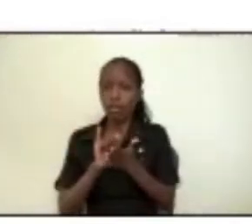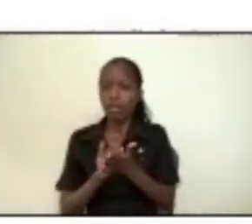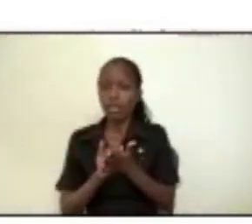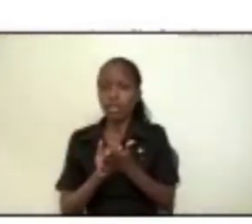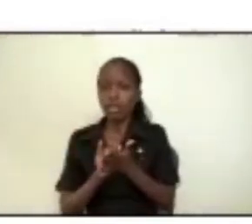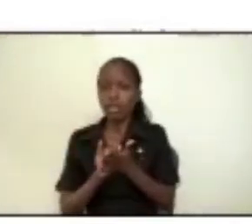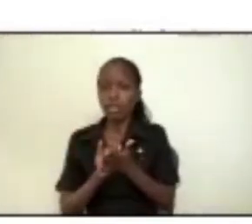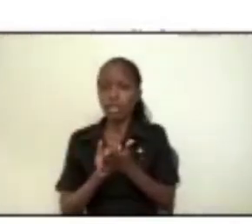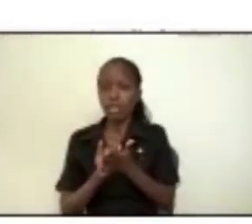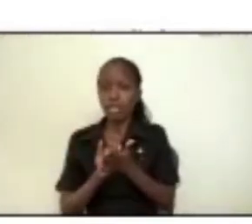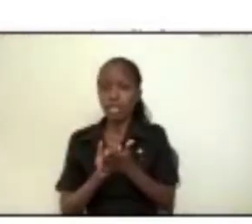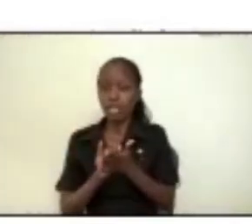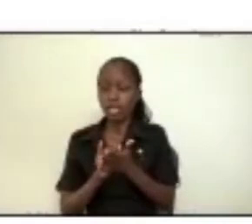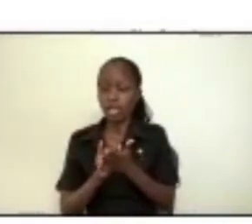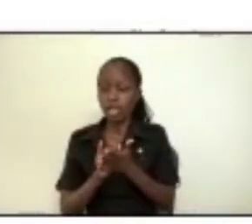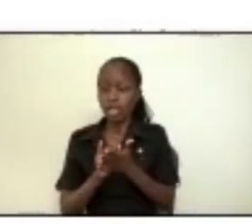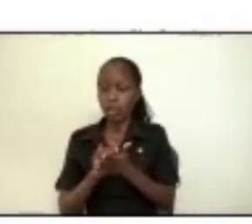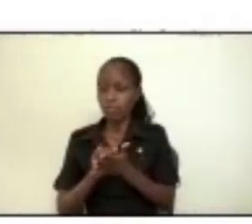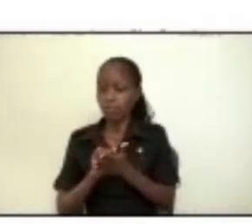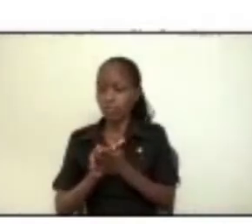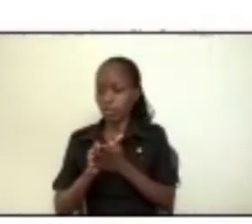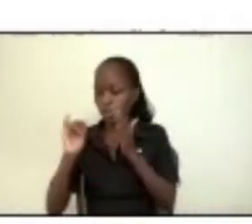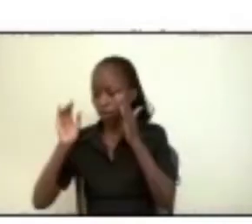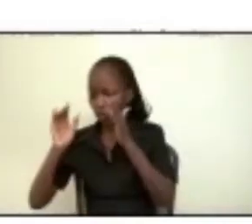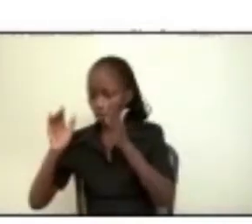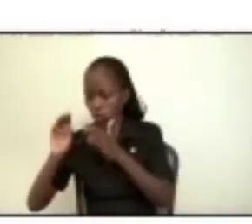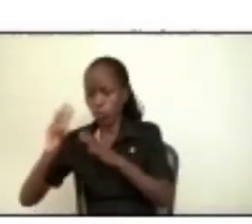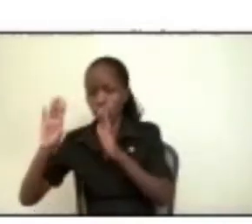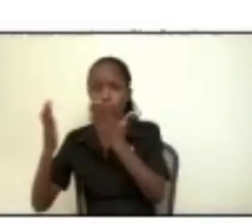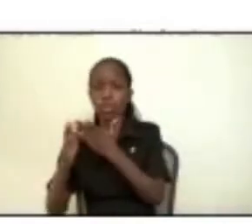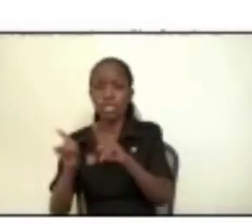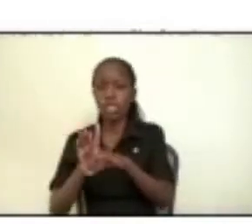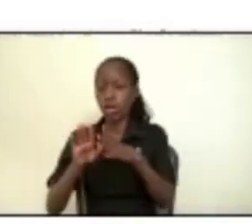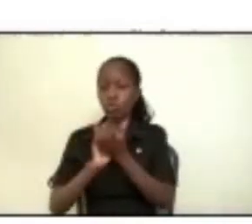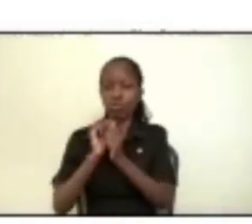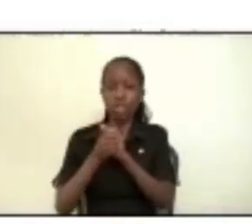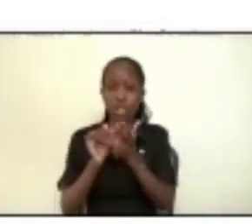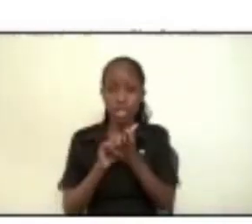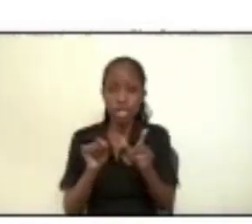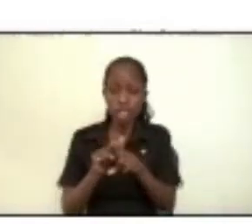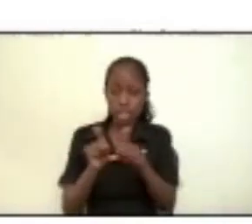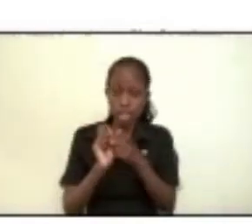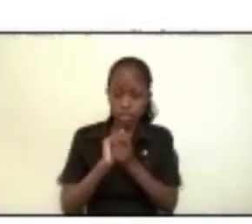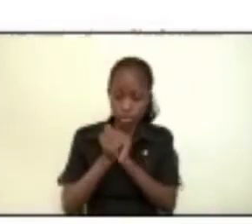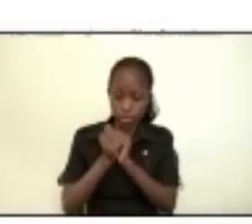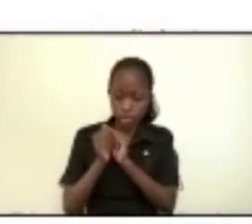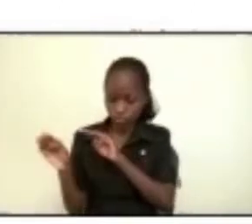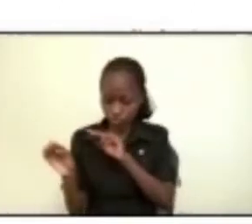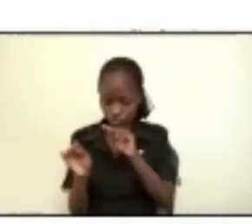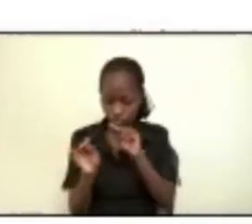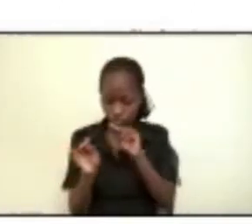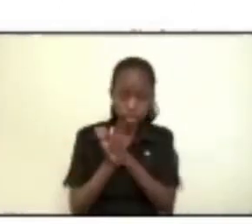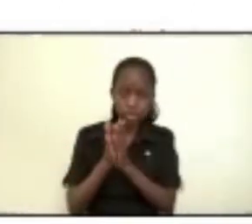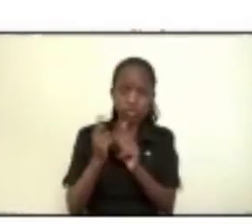more skewed towards the Western world, or seems, how do we dismantle that and then change and shift the narrative